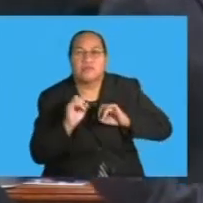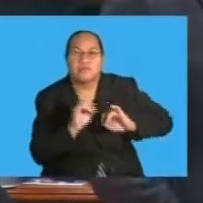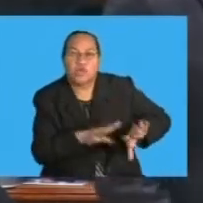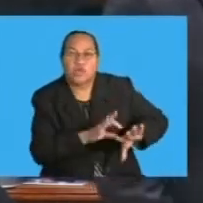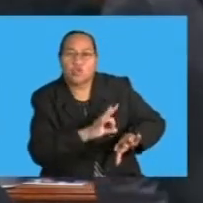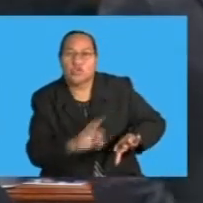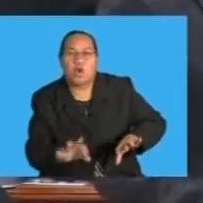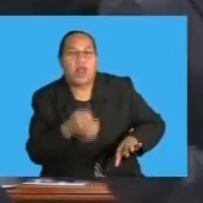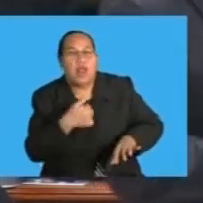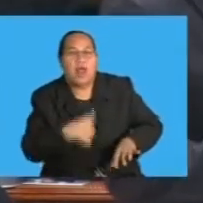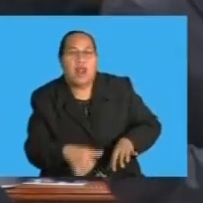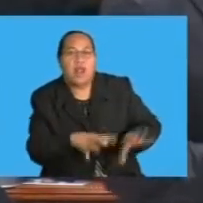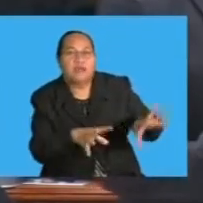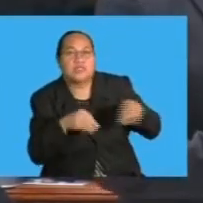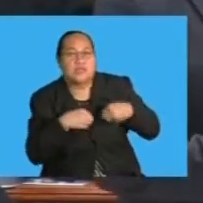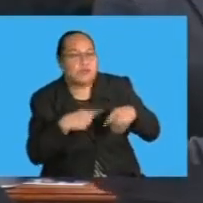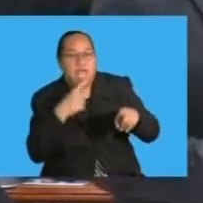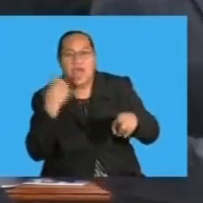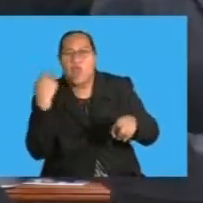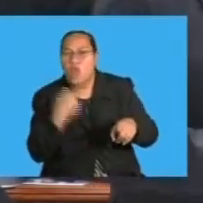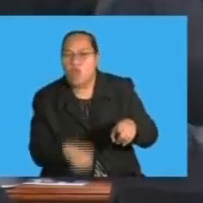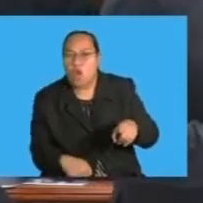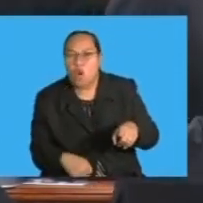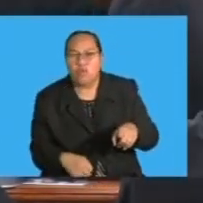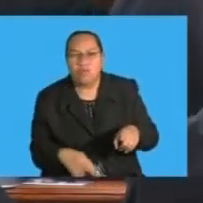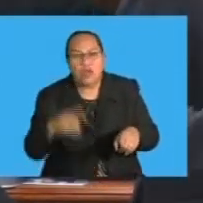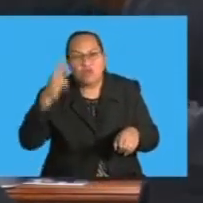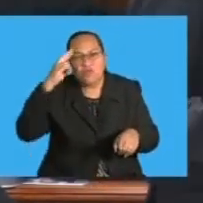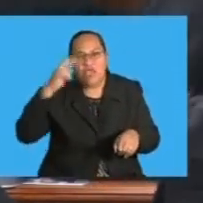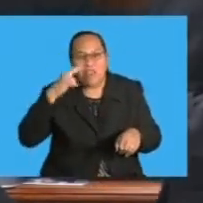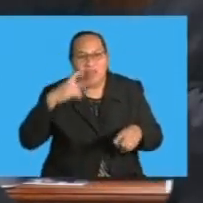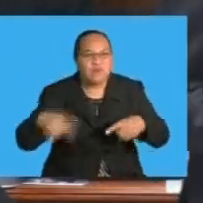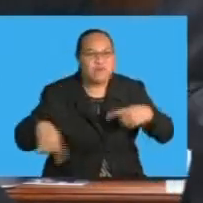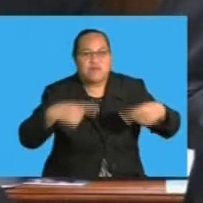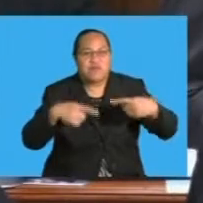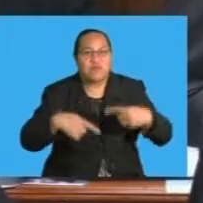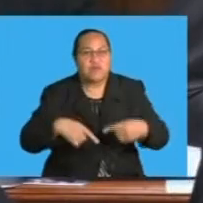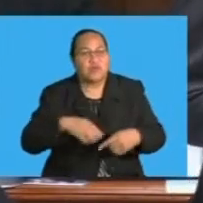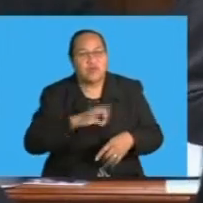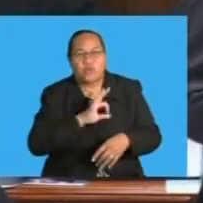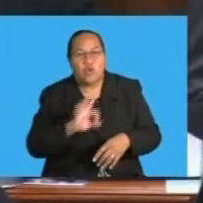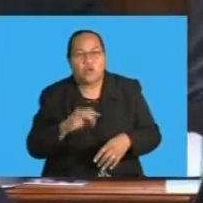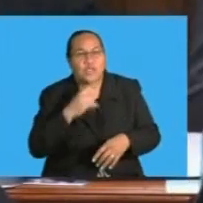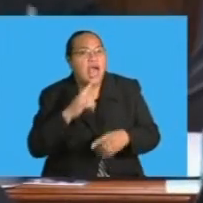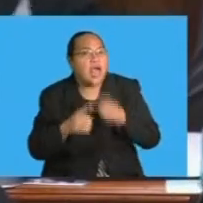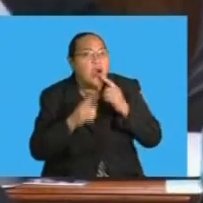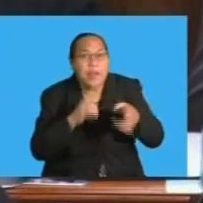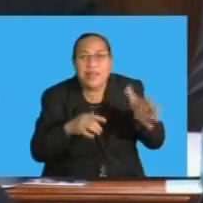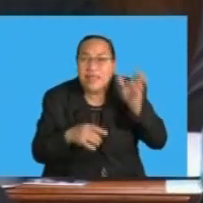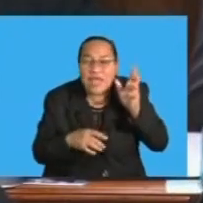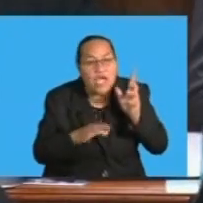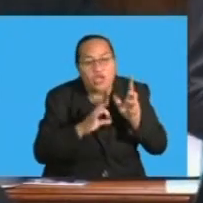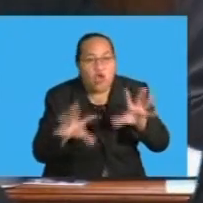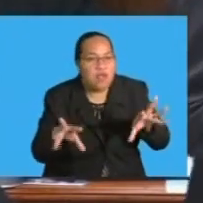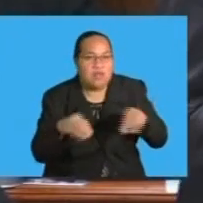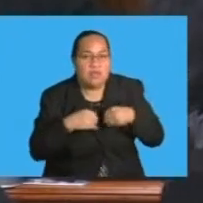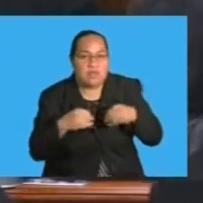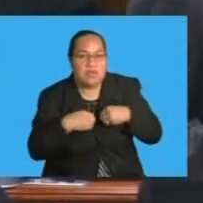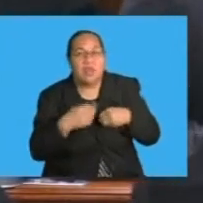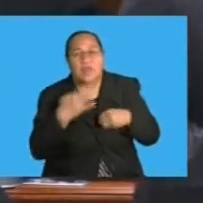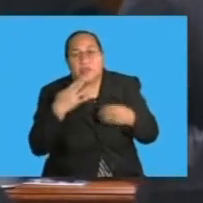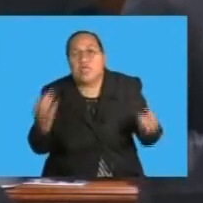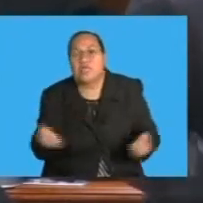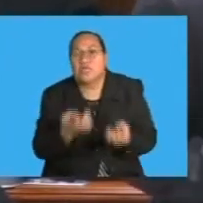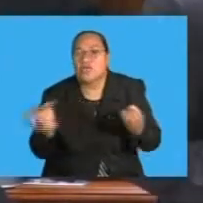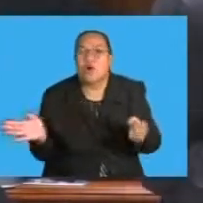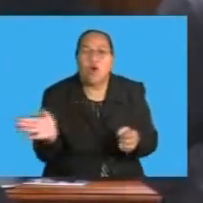racist. Say no to the race card. Say no to racist comment. And I say this to all our youth